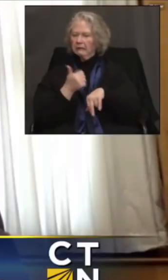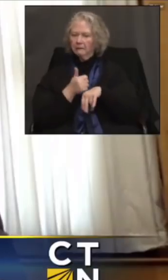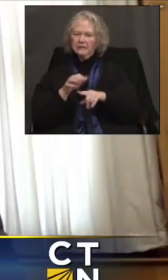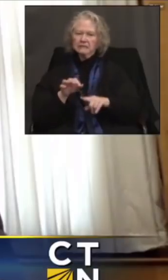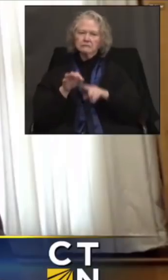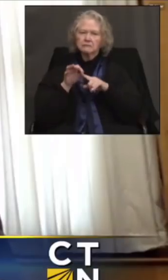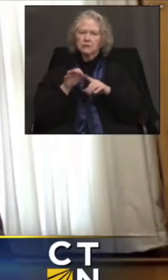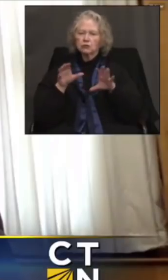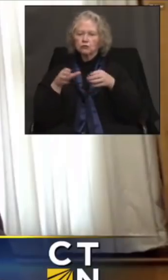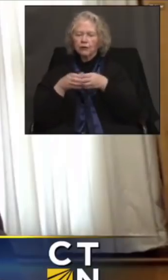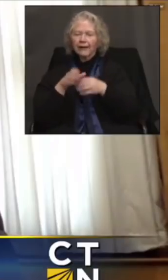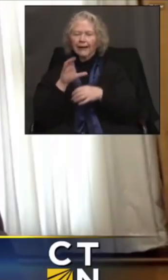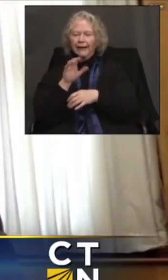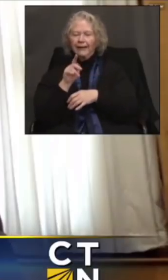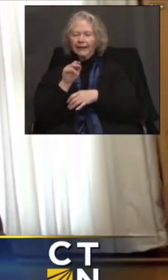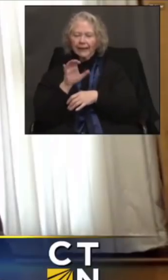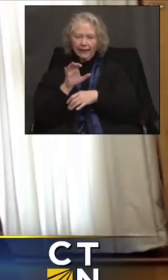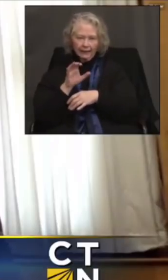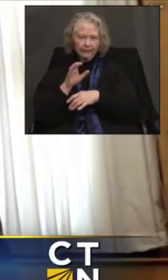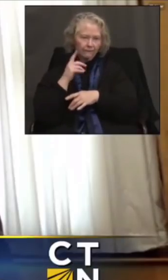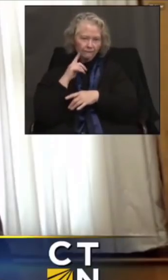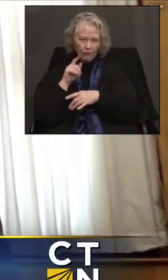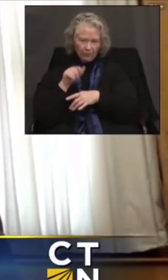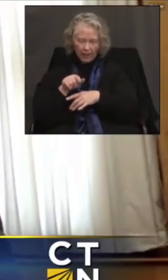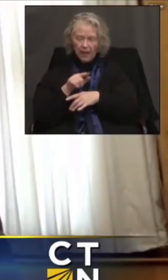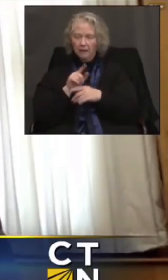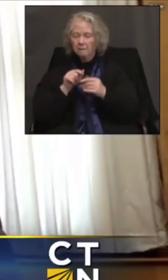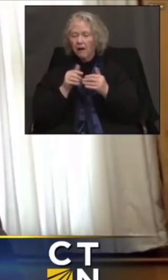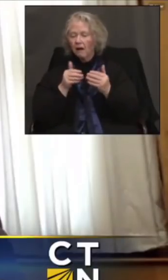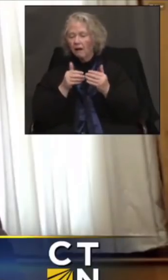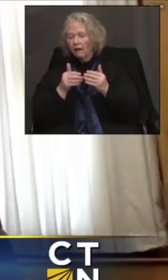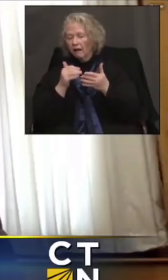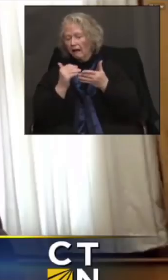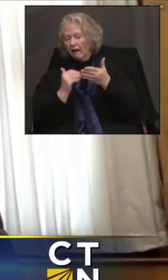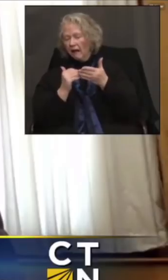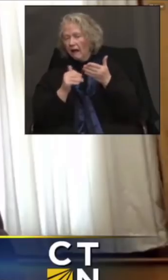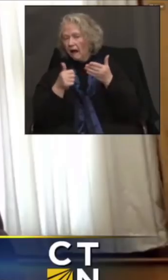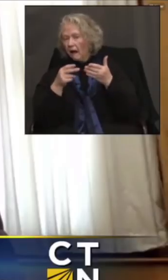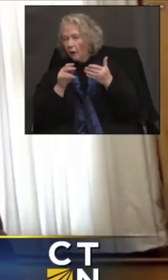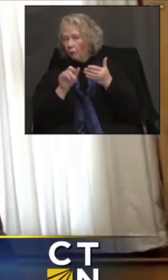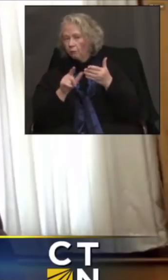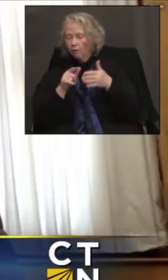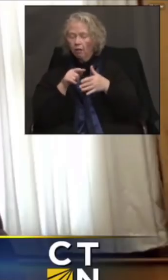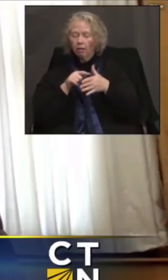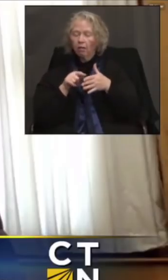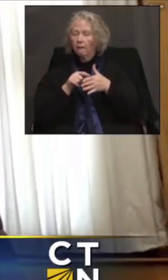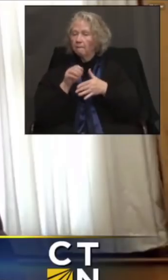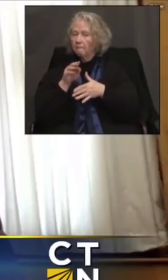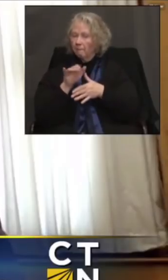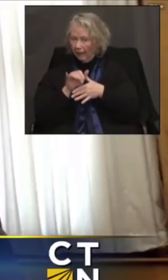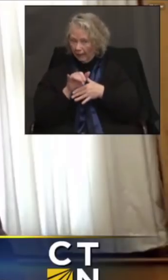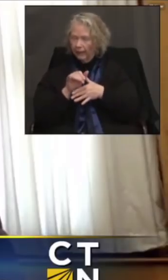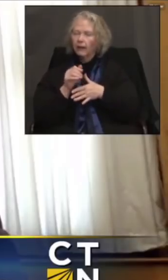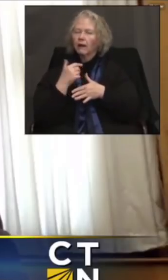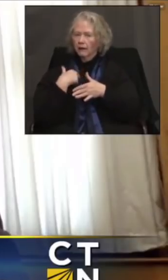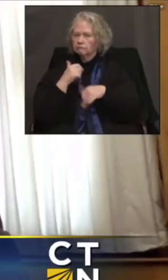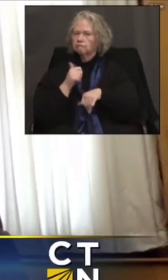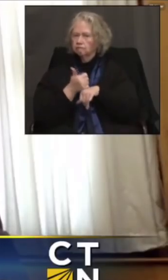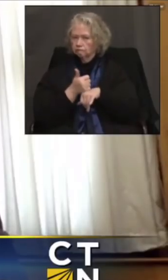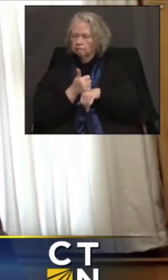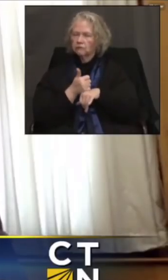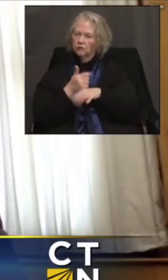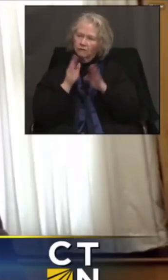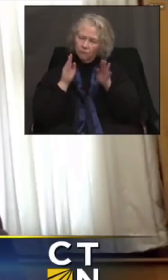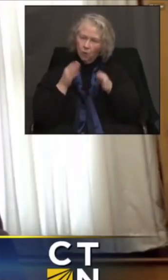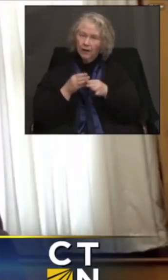or colleges, for example. But as we get later in the month into April, into May, we will look to provide, more dedicated access, particularly as we get